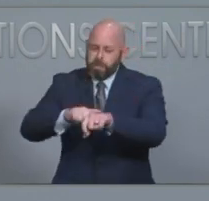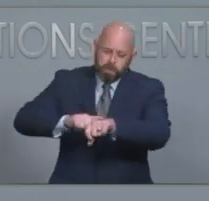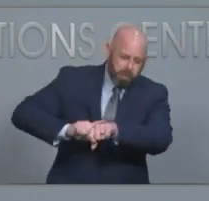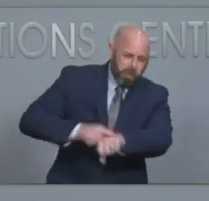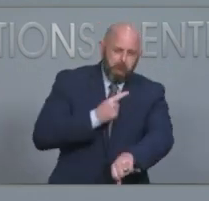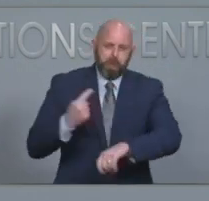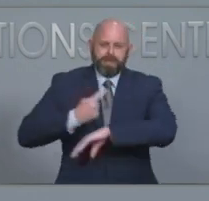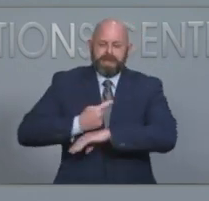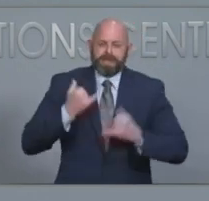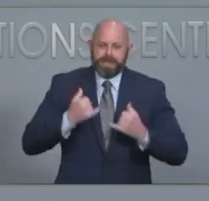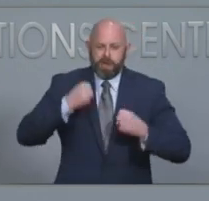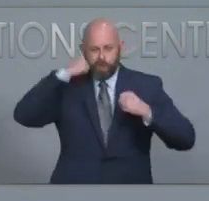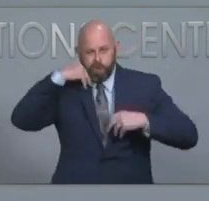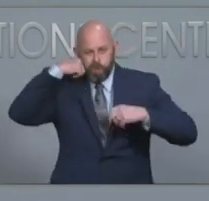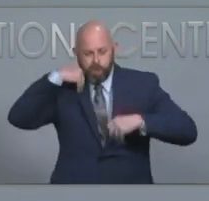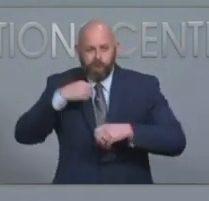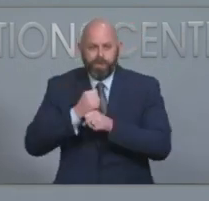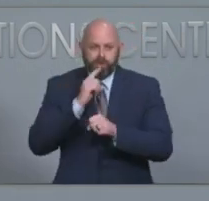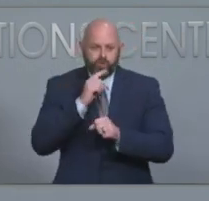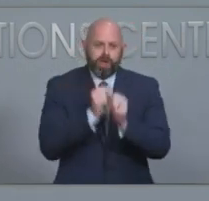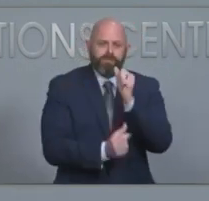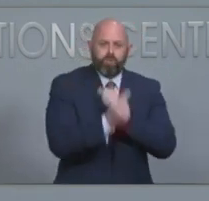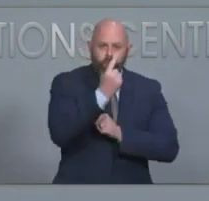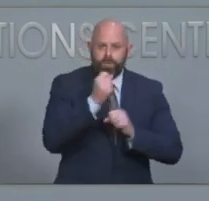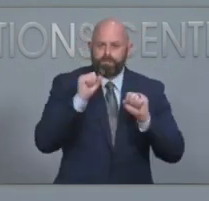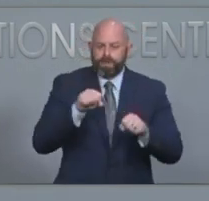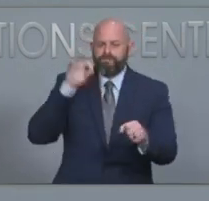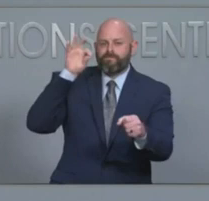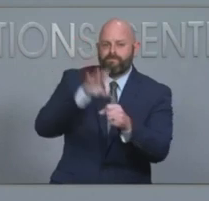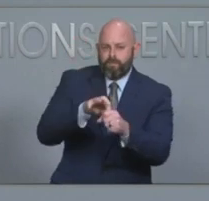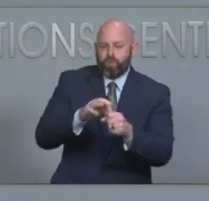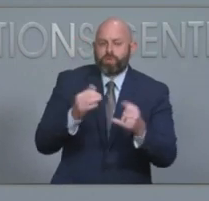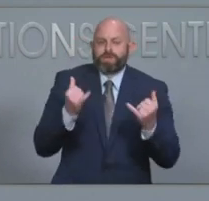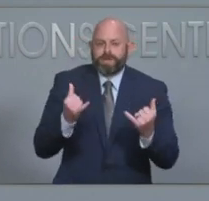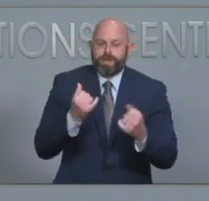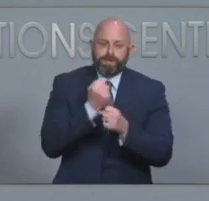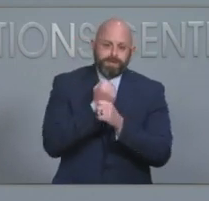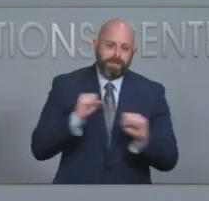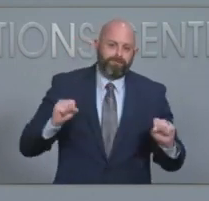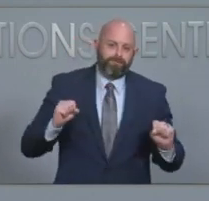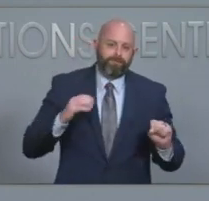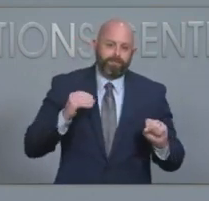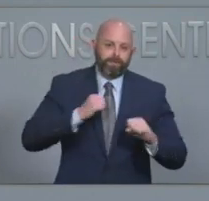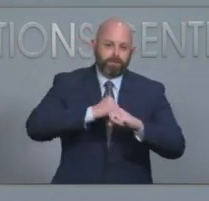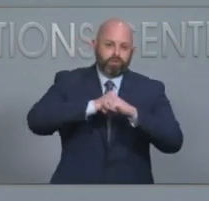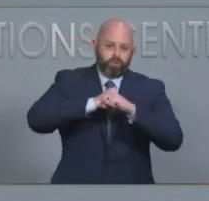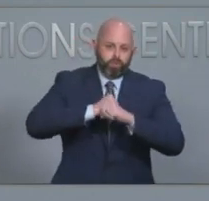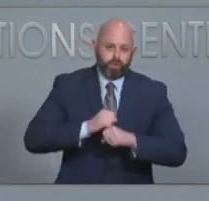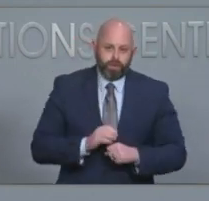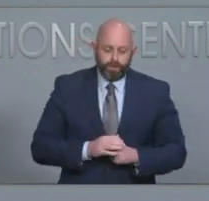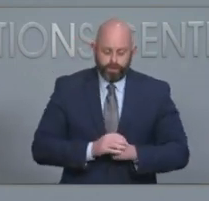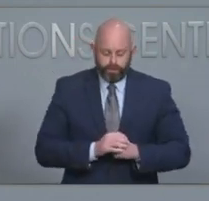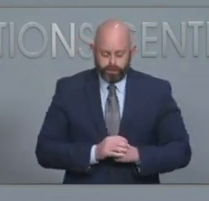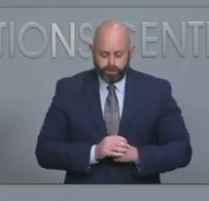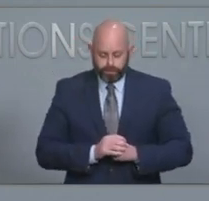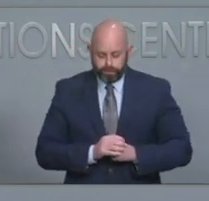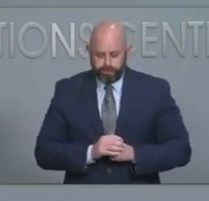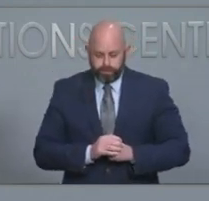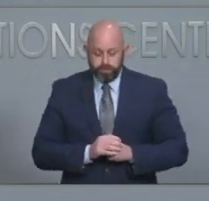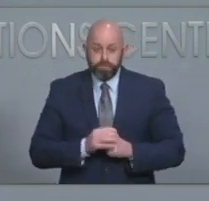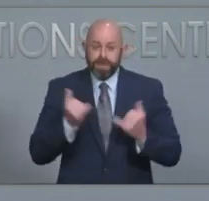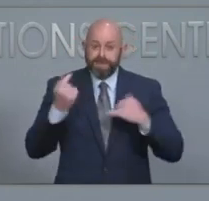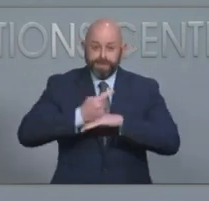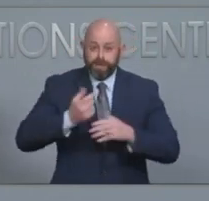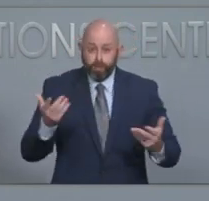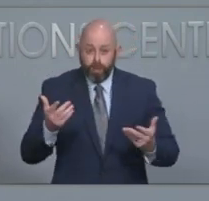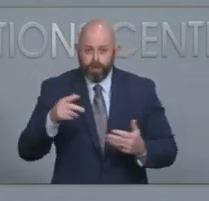hours today to make sure voters can cast their ballots safely and securely. Today is primary